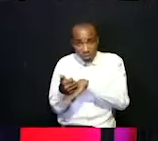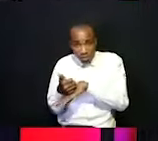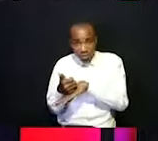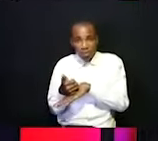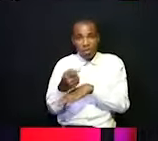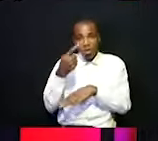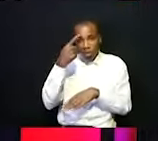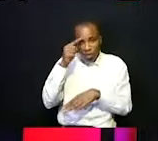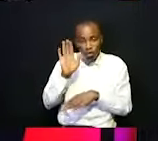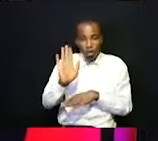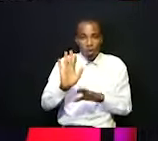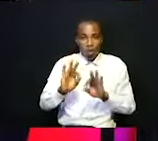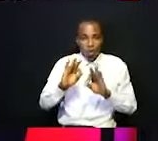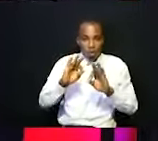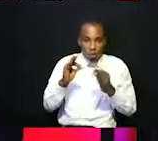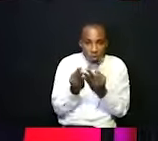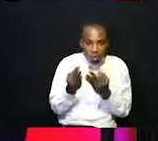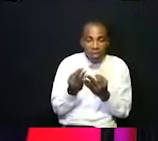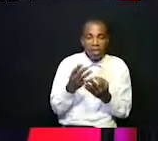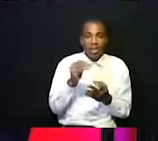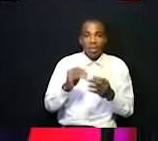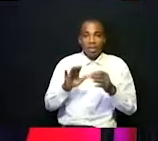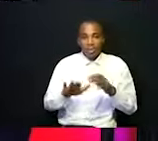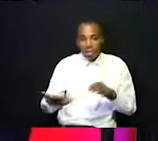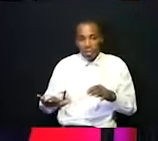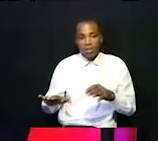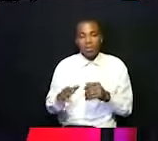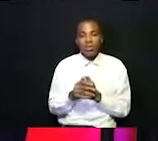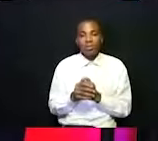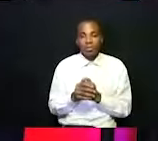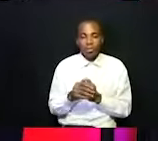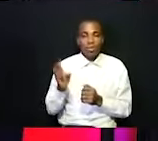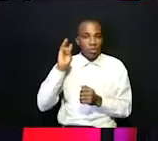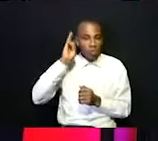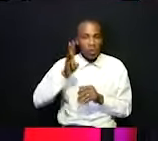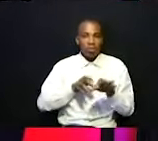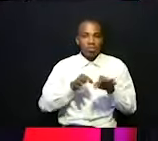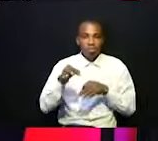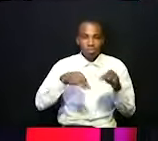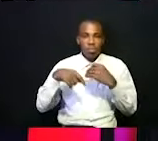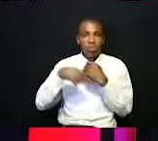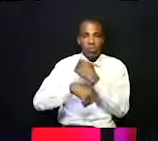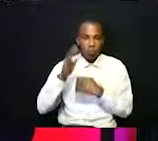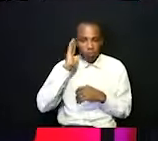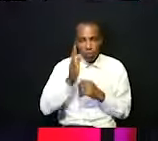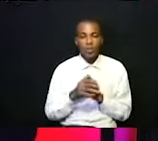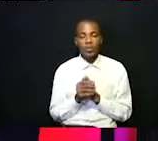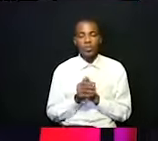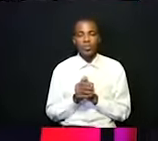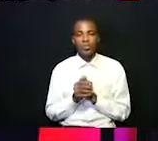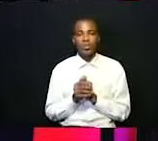Nyamedumu ya mebomodi ya miyashwe fapima. Nyanumi eboye anasi wusiye want to